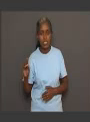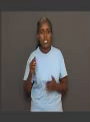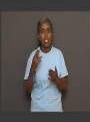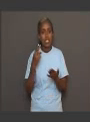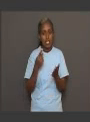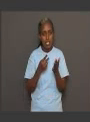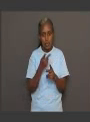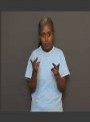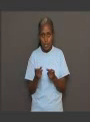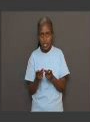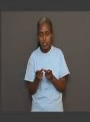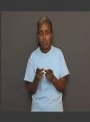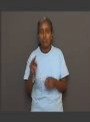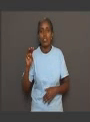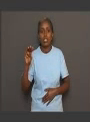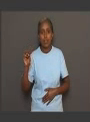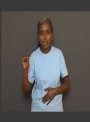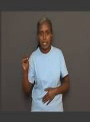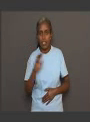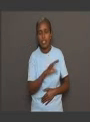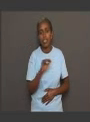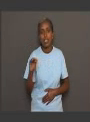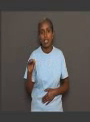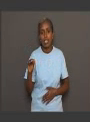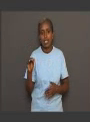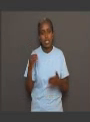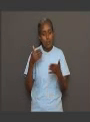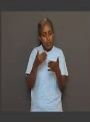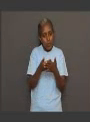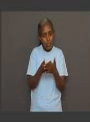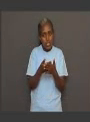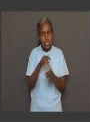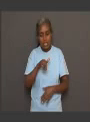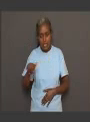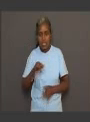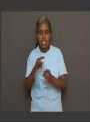place of the mean and proceed the same way.